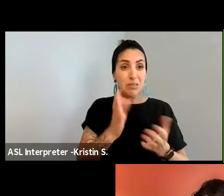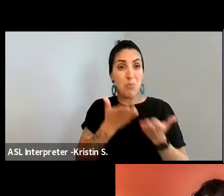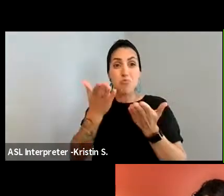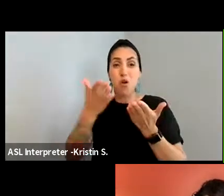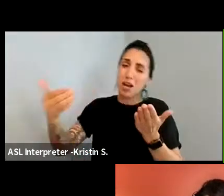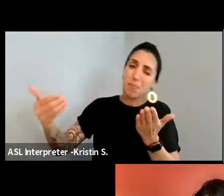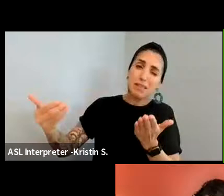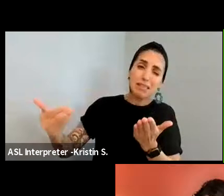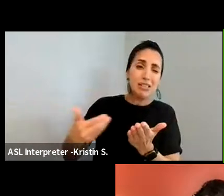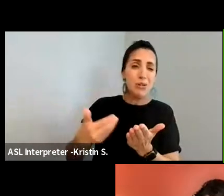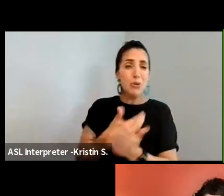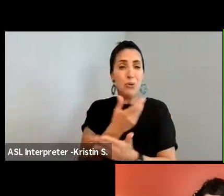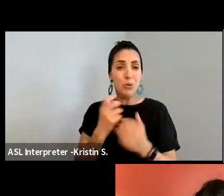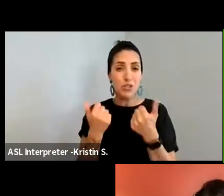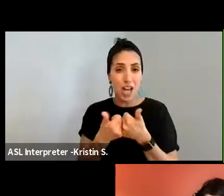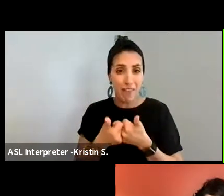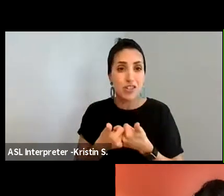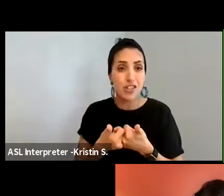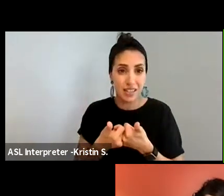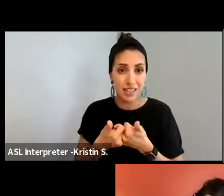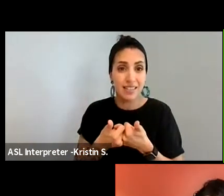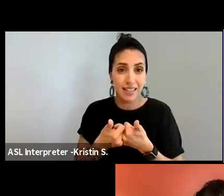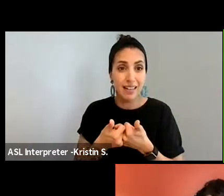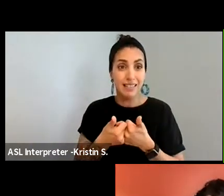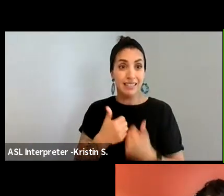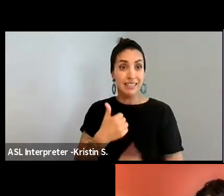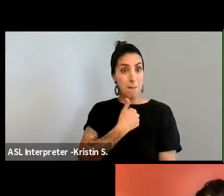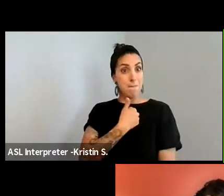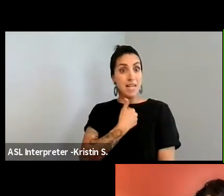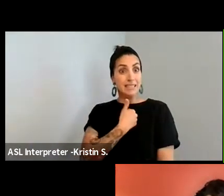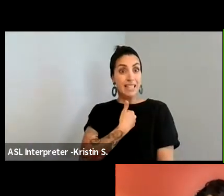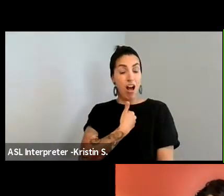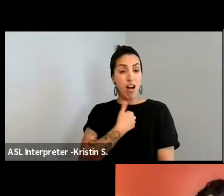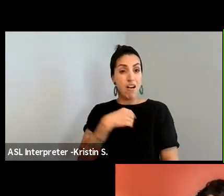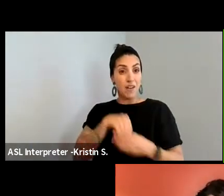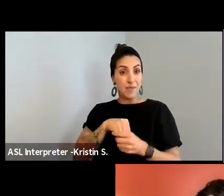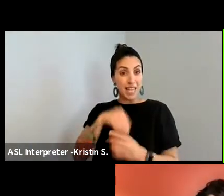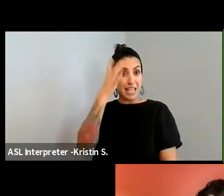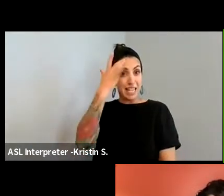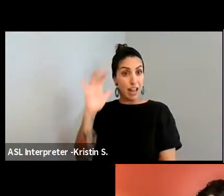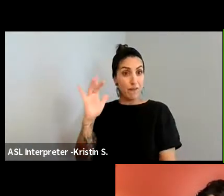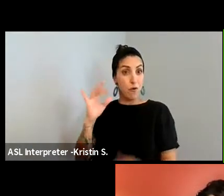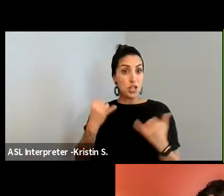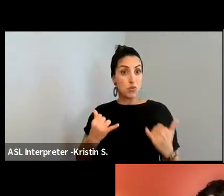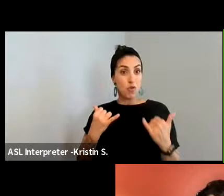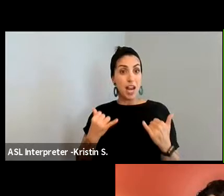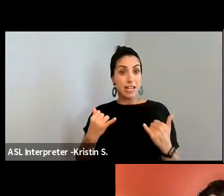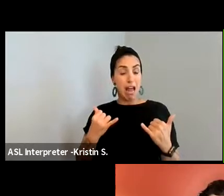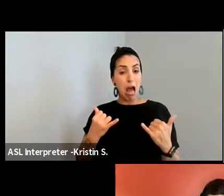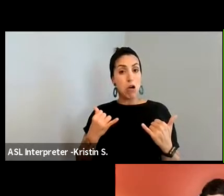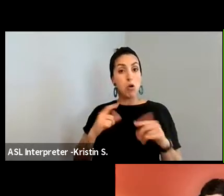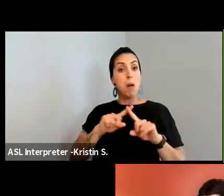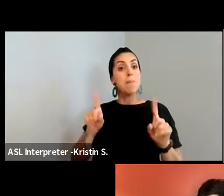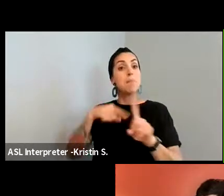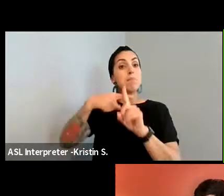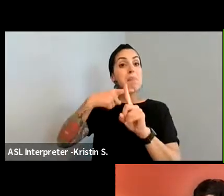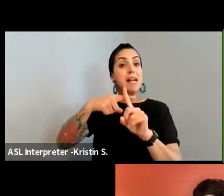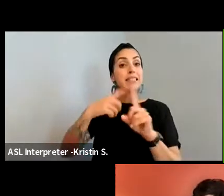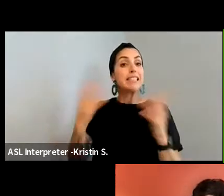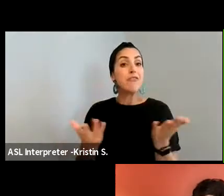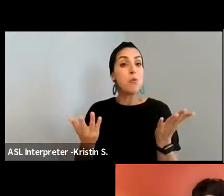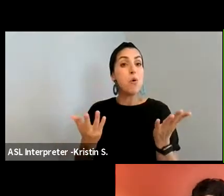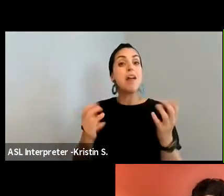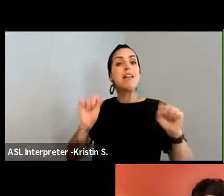example. I'm in Los Angeles. There's no way, unless, I would have been flown out,